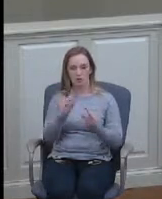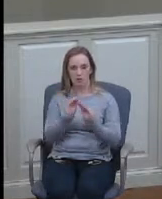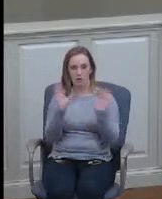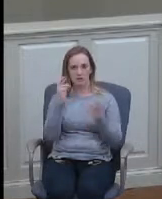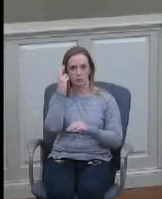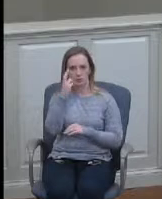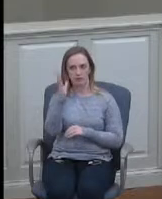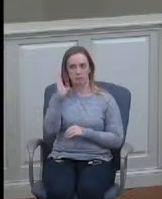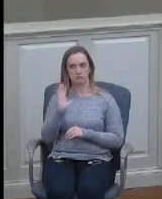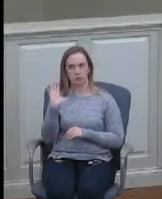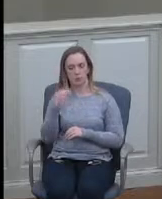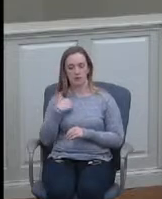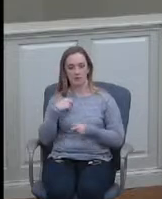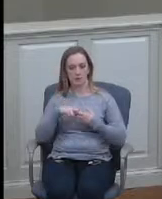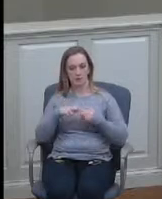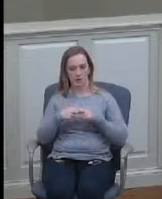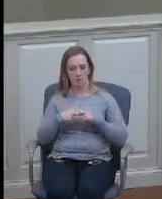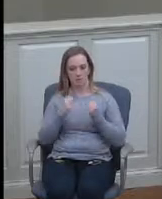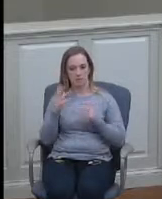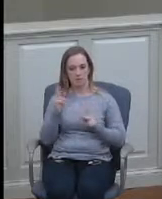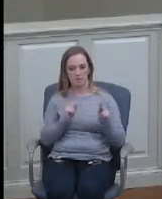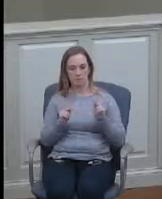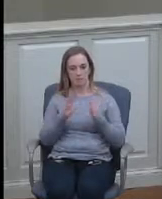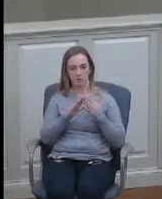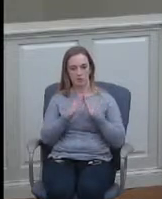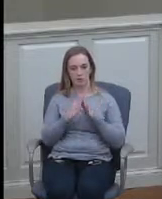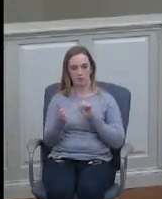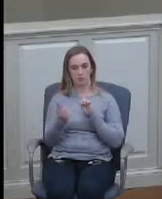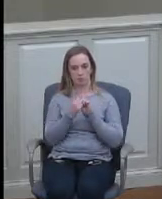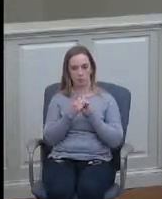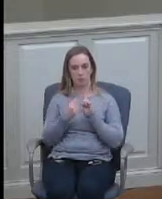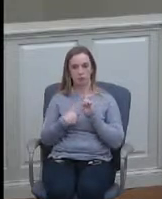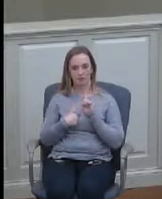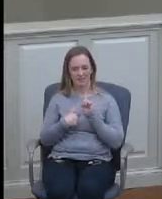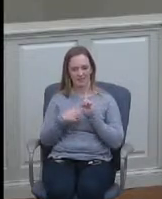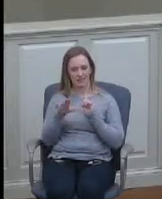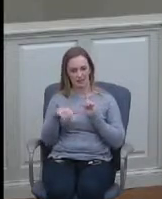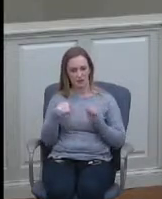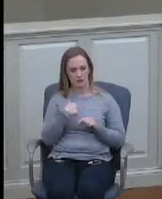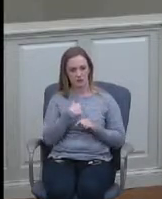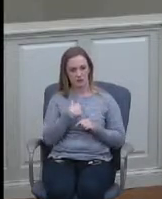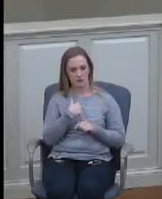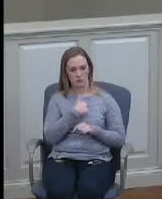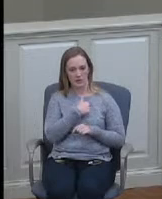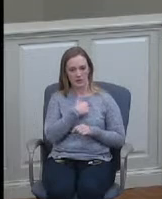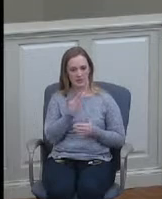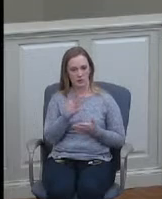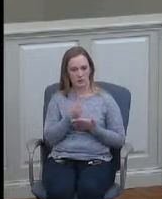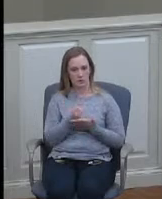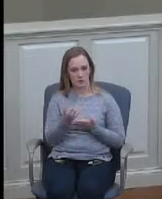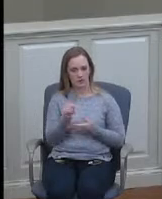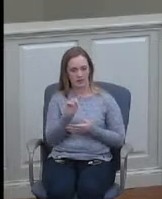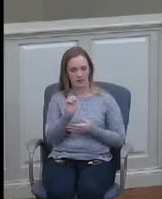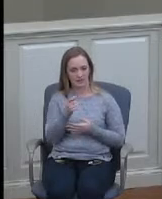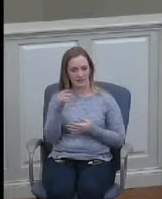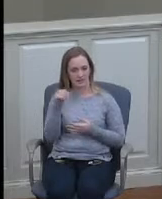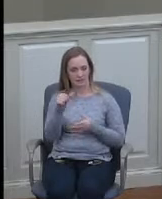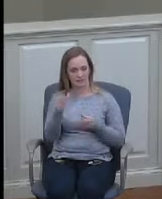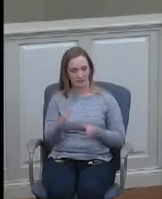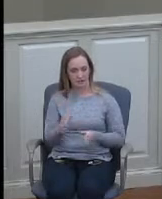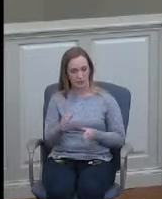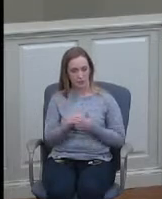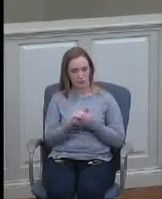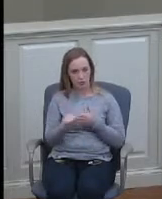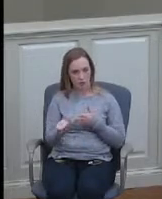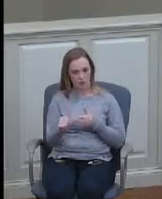A lot in the community approached me concerned about, wasting taxpayer dollars in the past 5 years at